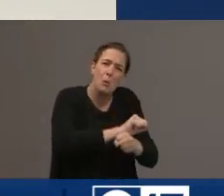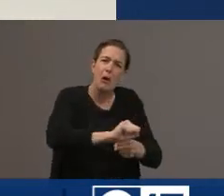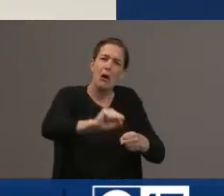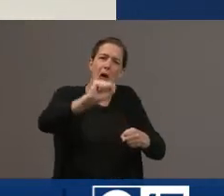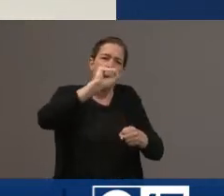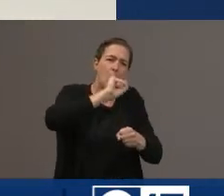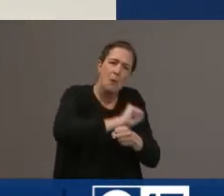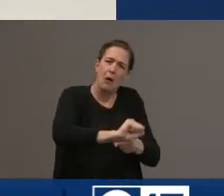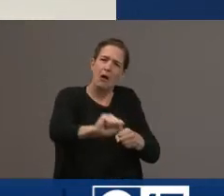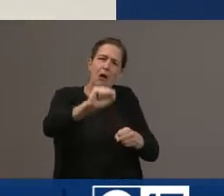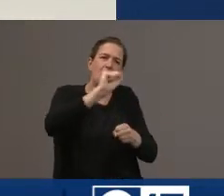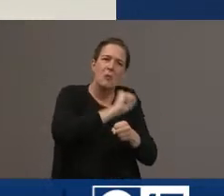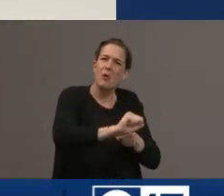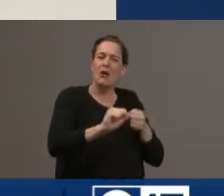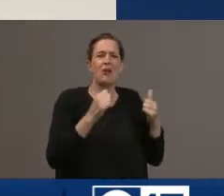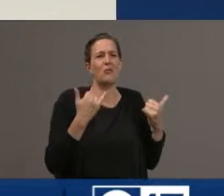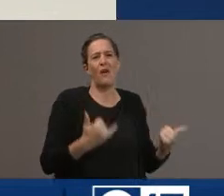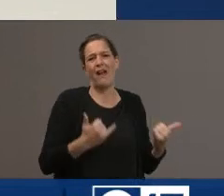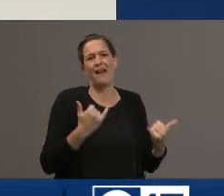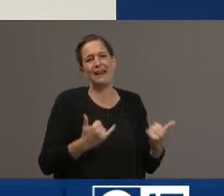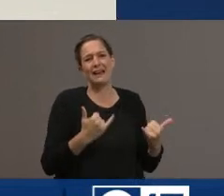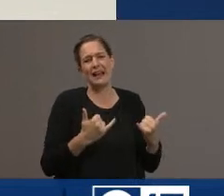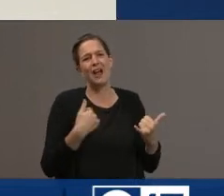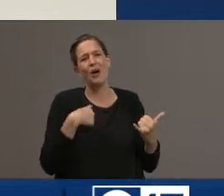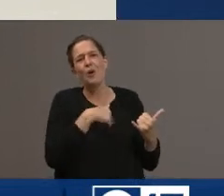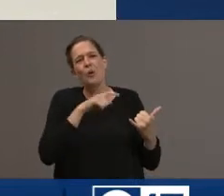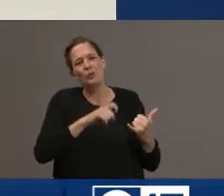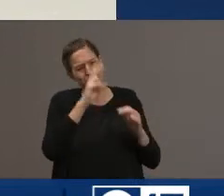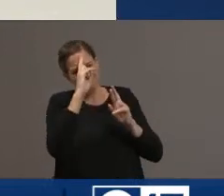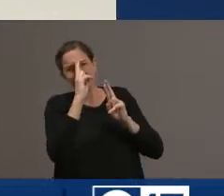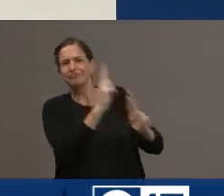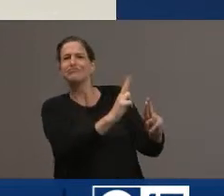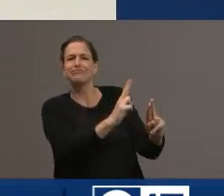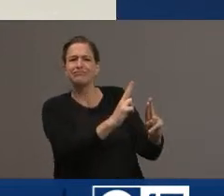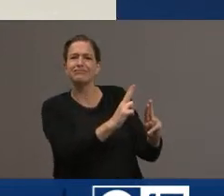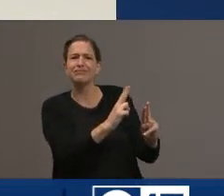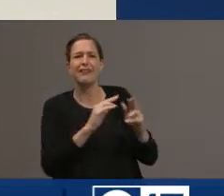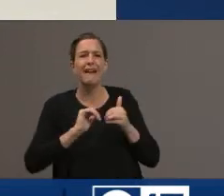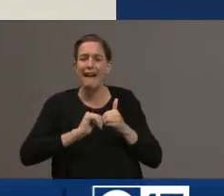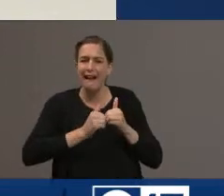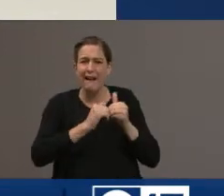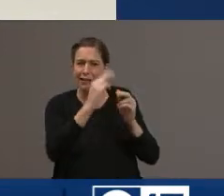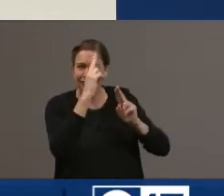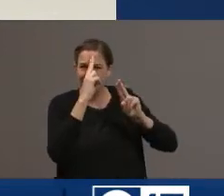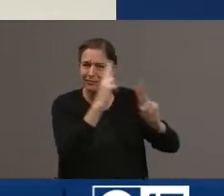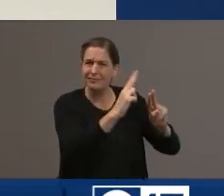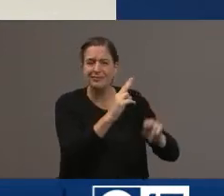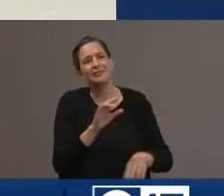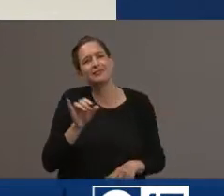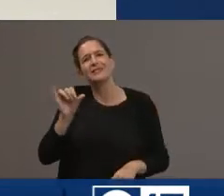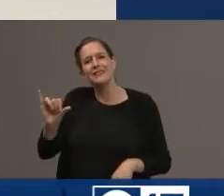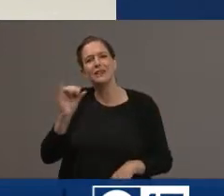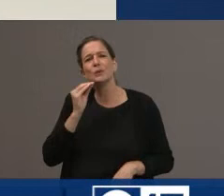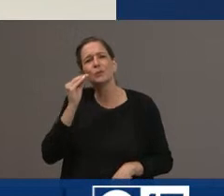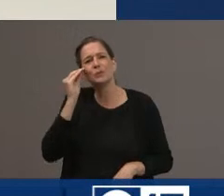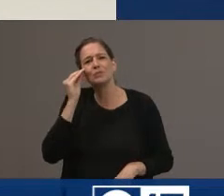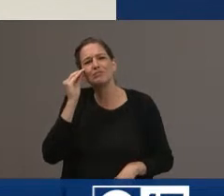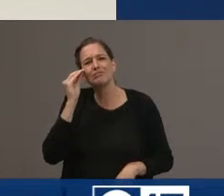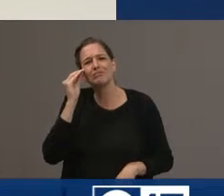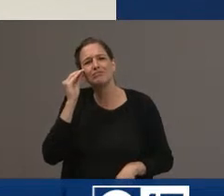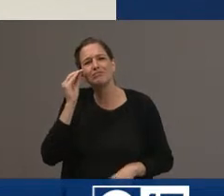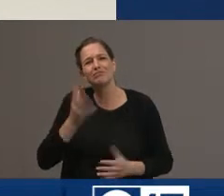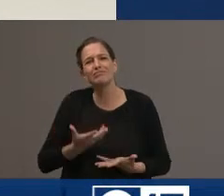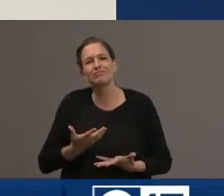at home, you can stay healthy at home, and you can help reduce the risk for the most vulnerable in our society